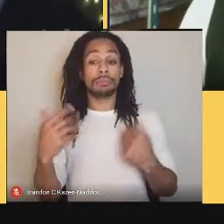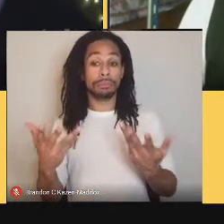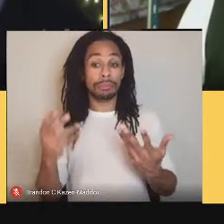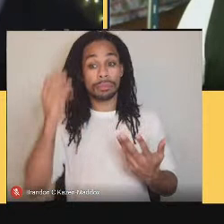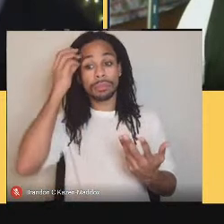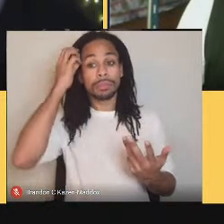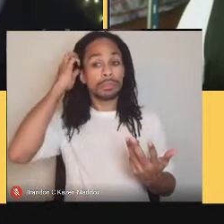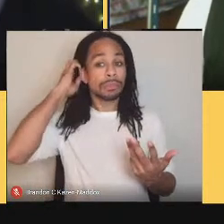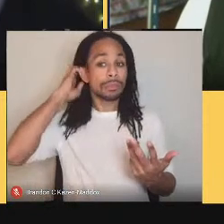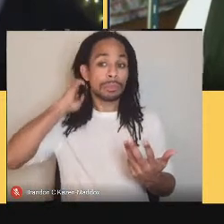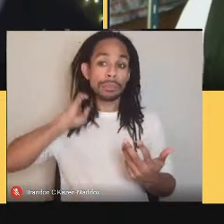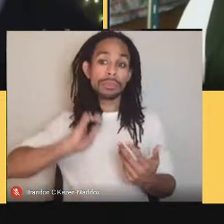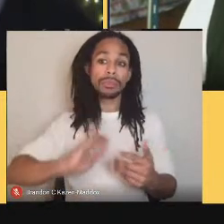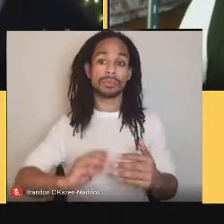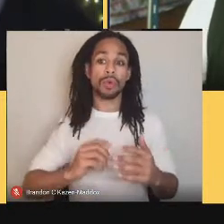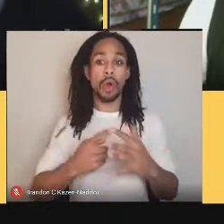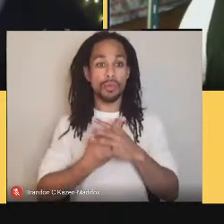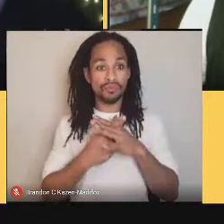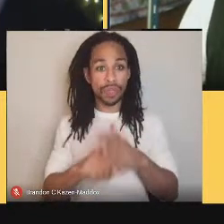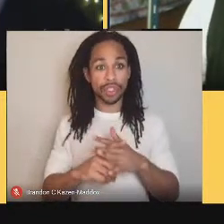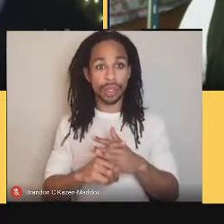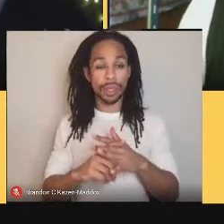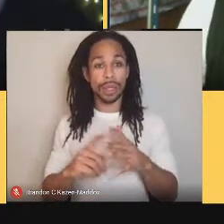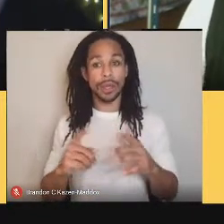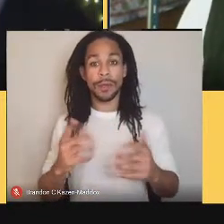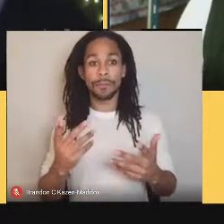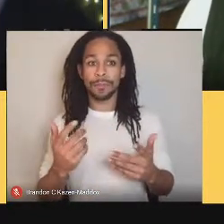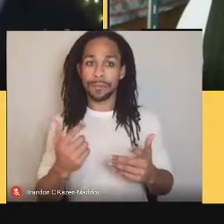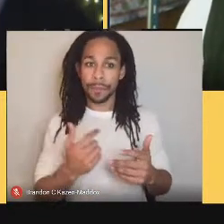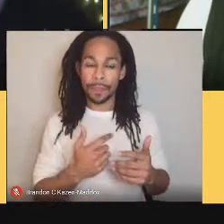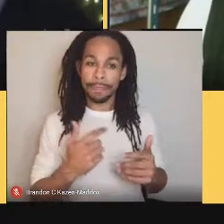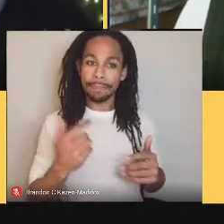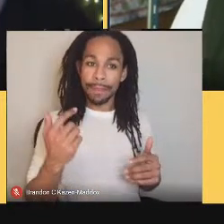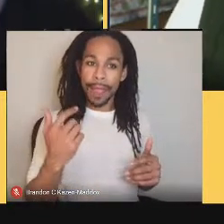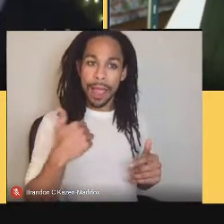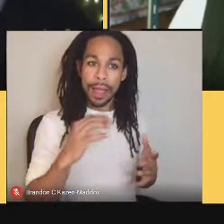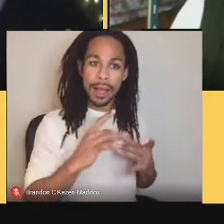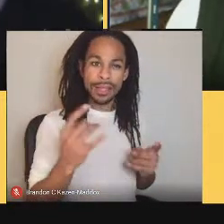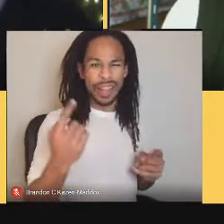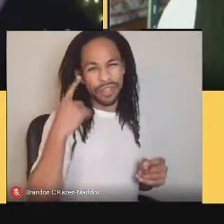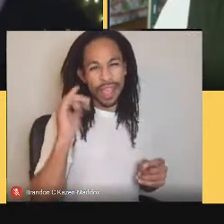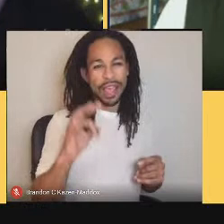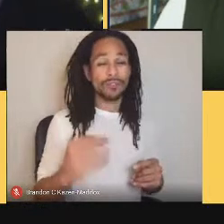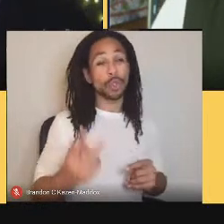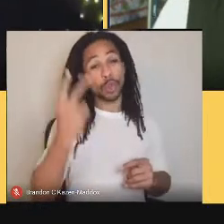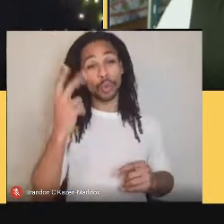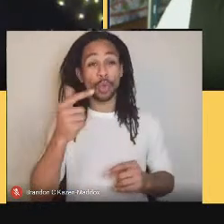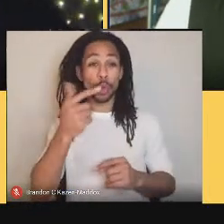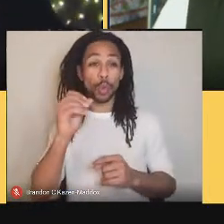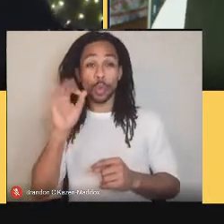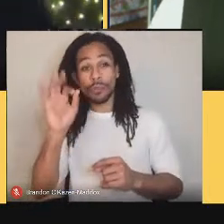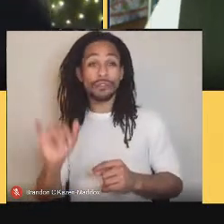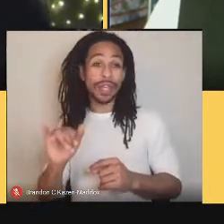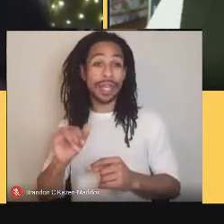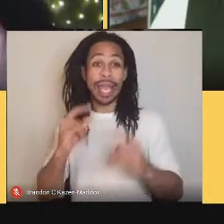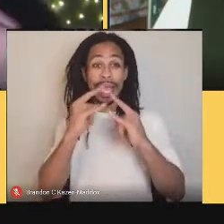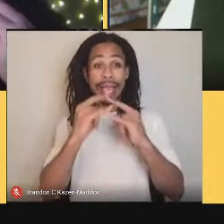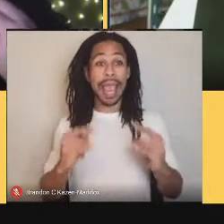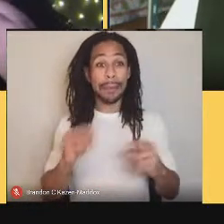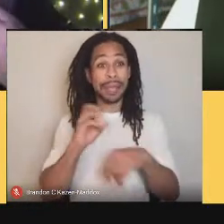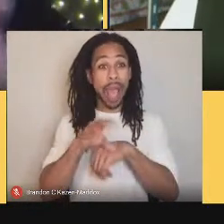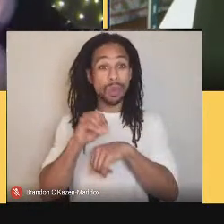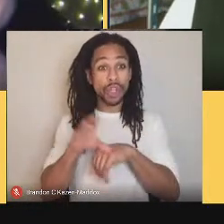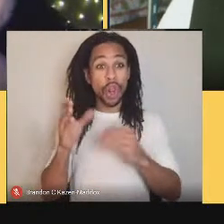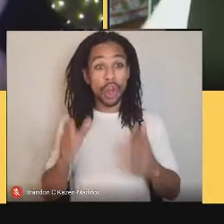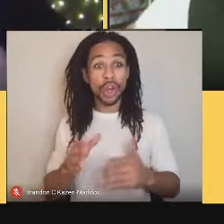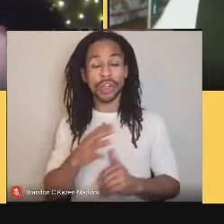I originally was just like, think of the two goofiest little camp counselors you could ever think of in your life. And, you know,